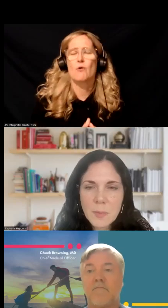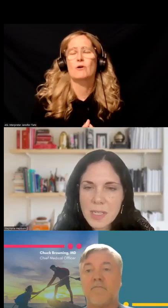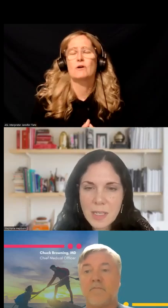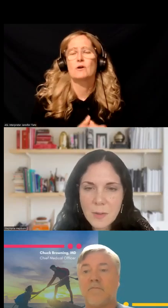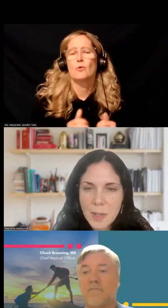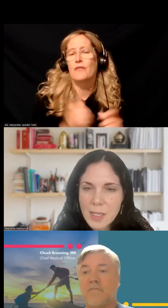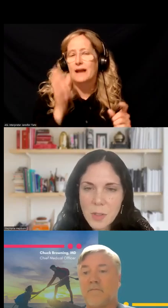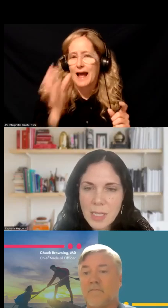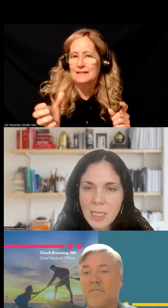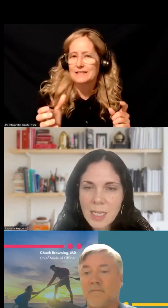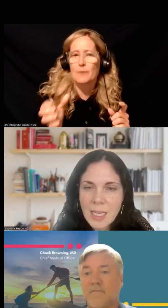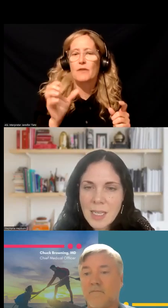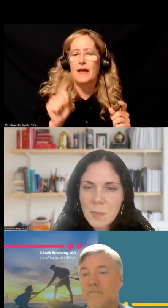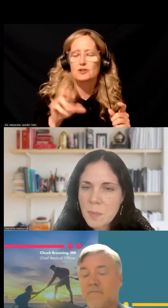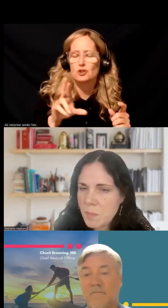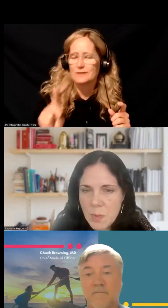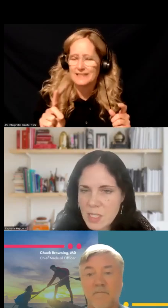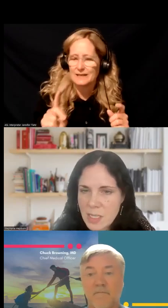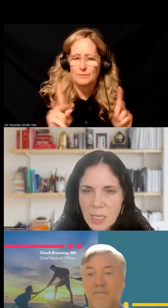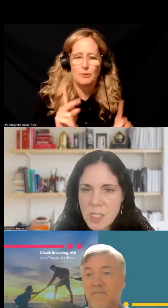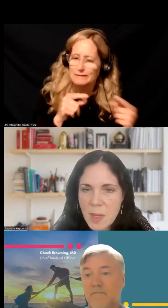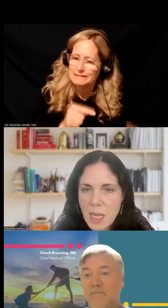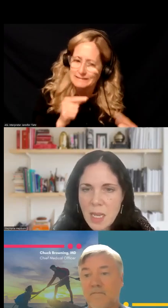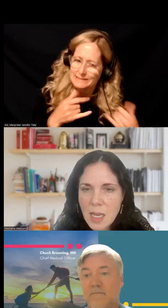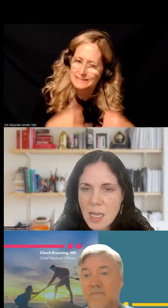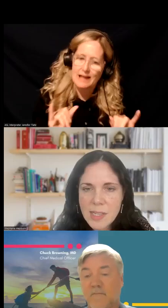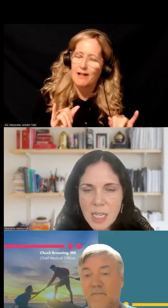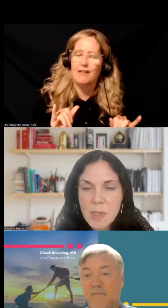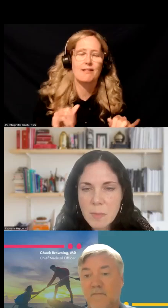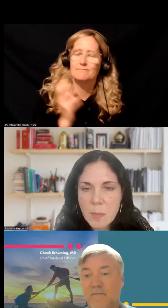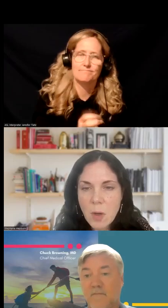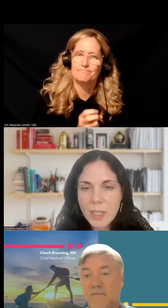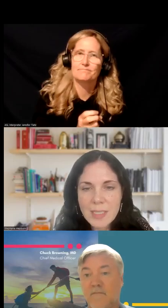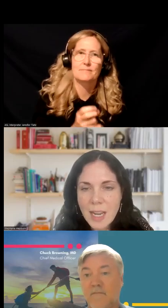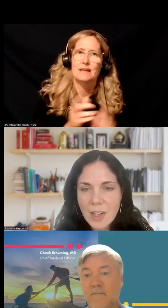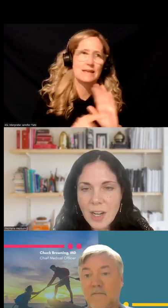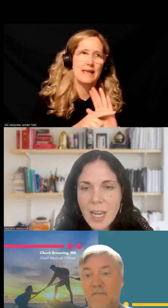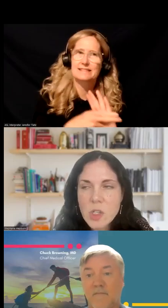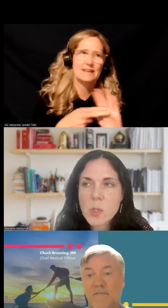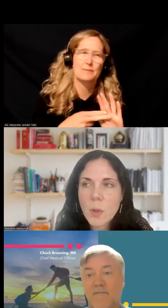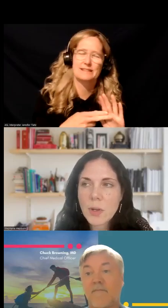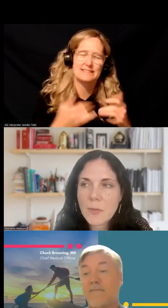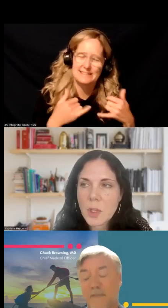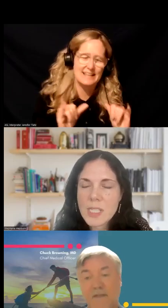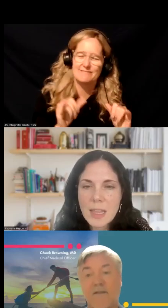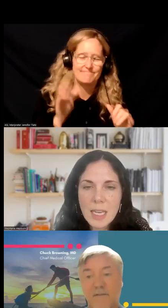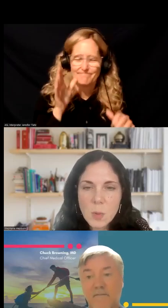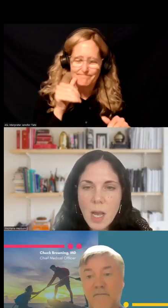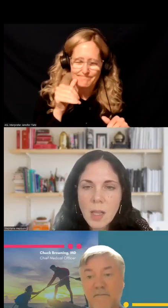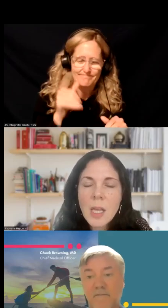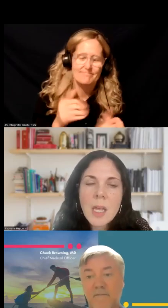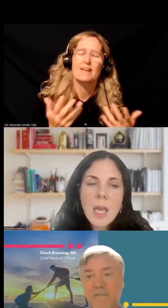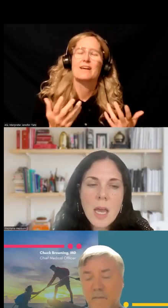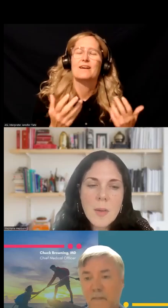concept, for some reason, with SUD, it seems to be, the stigma seems to be holding tighter. And I just was wondering if you've seen